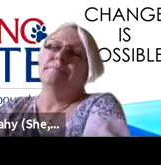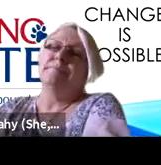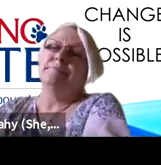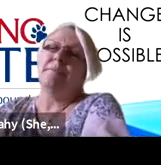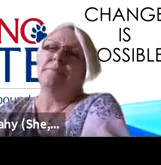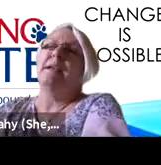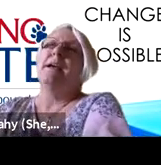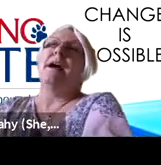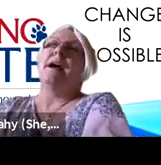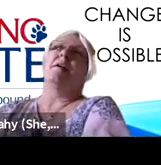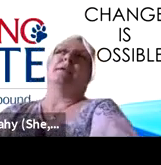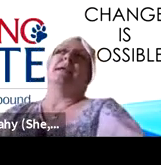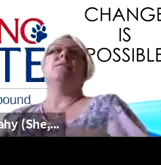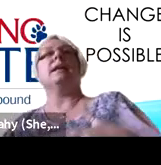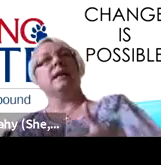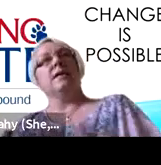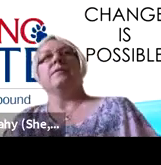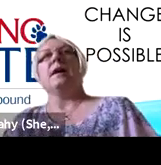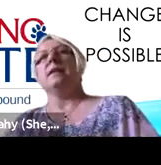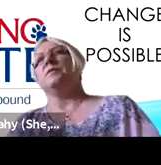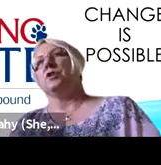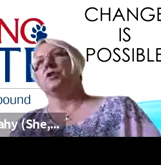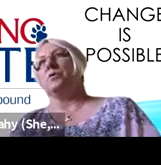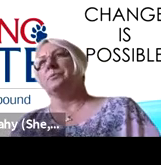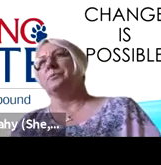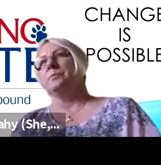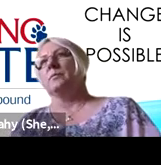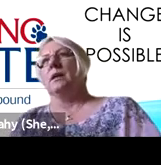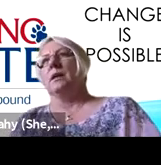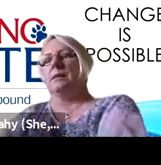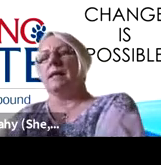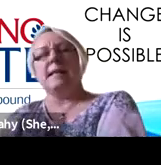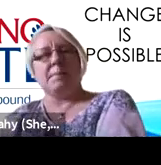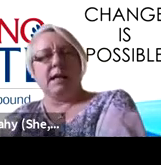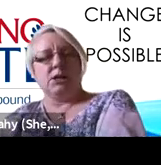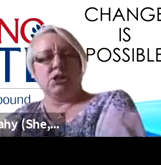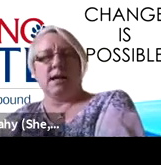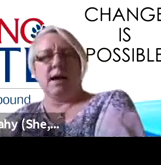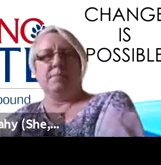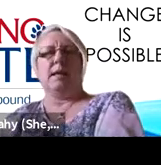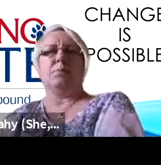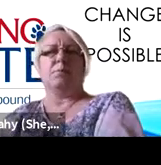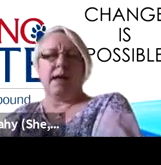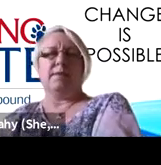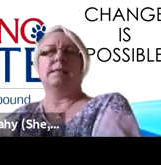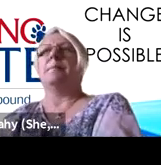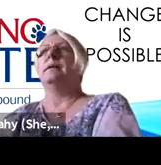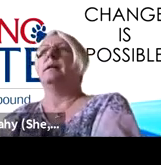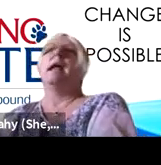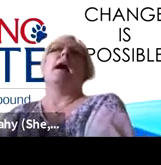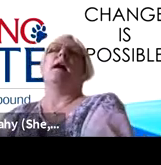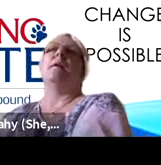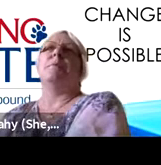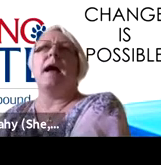Appeal, right? Even if an individual does the application on time, and we have had this